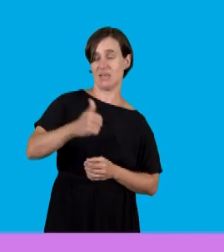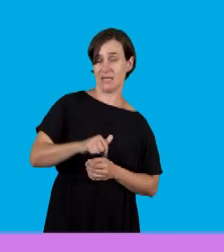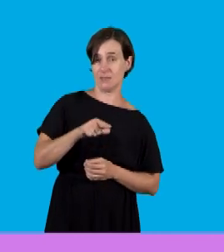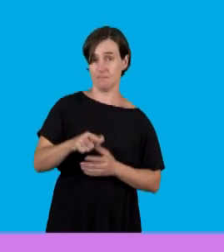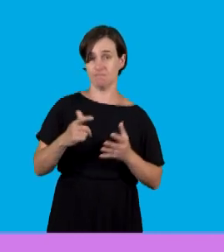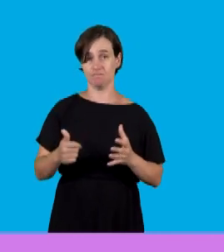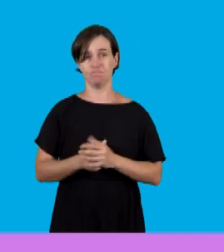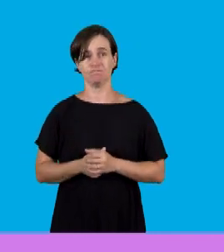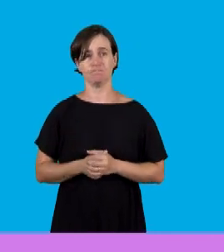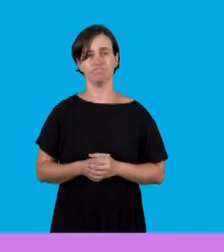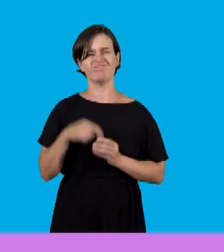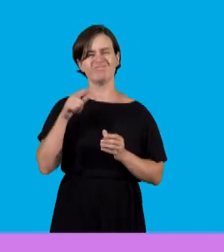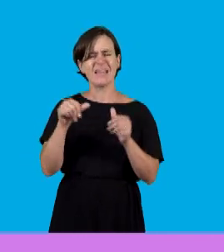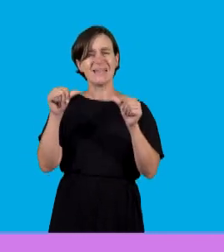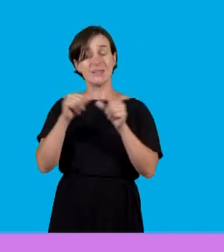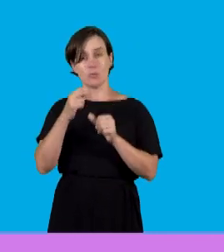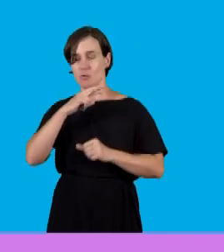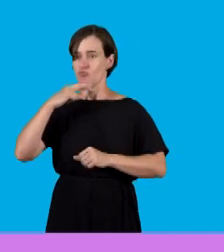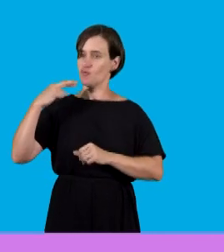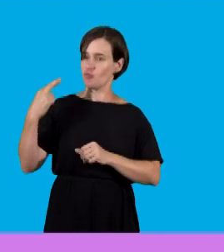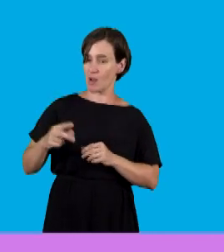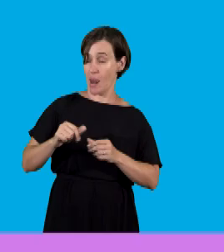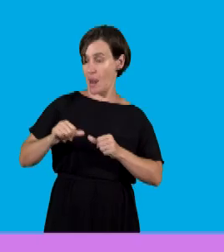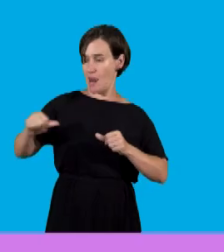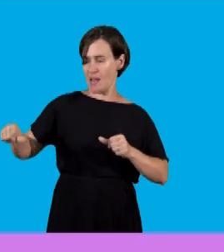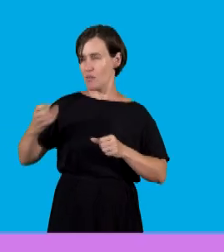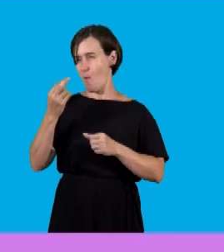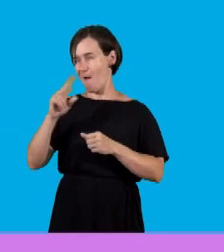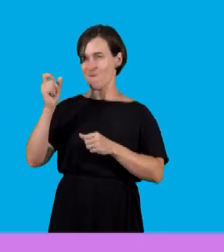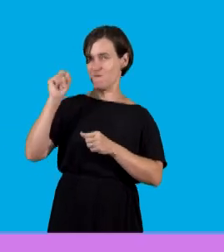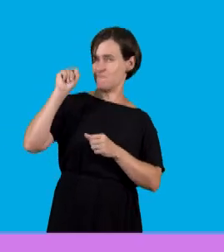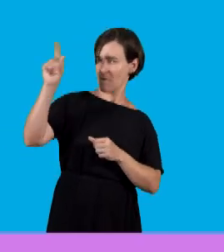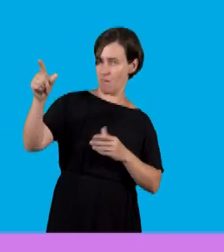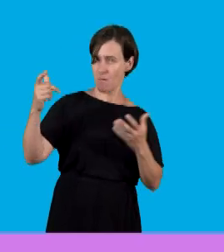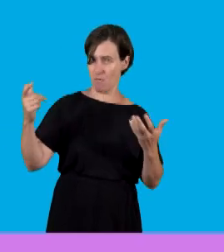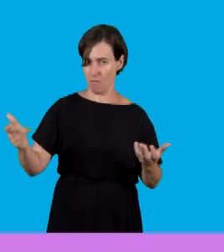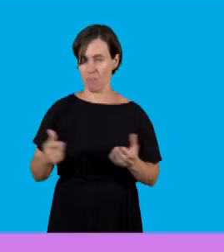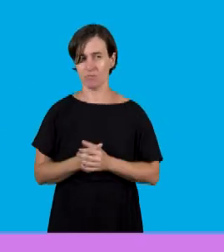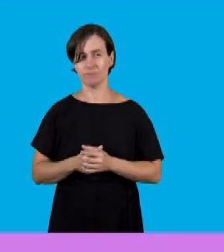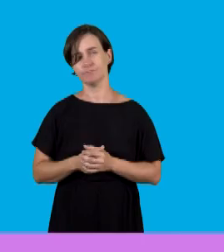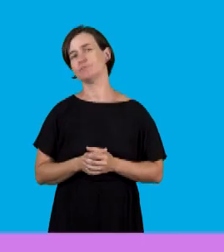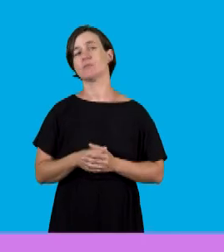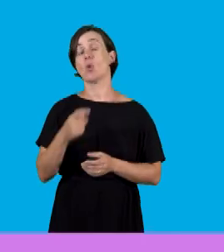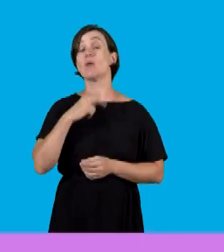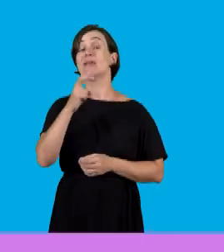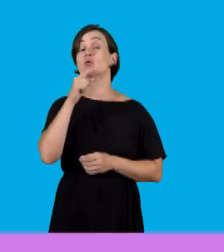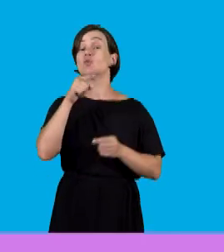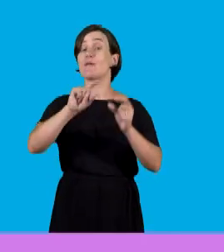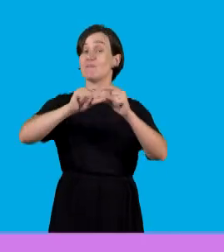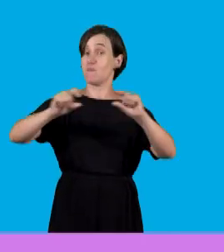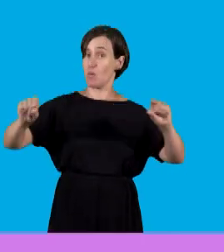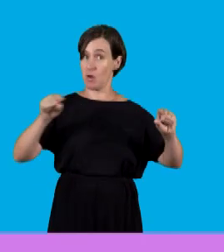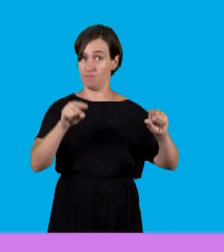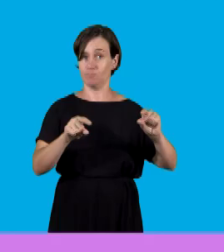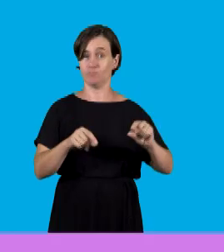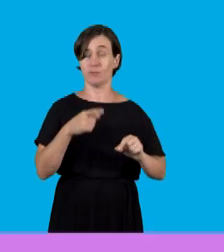Then let's move on to the next one. To determine the actual distance or the actual length,